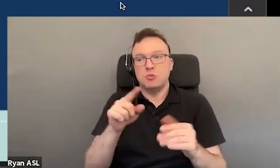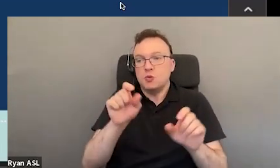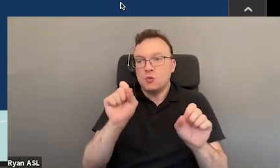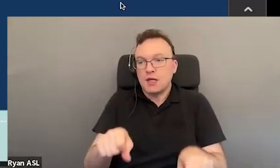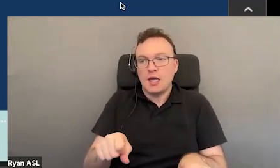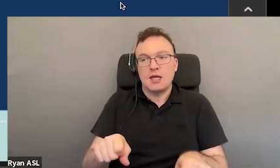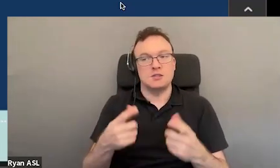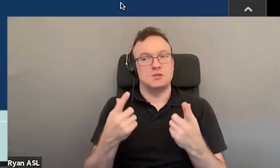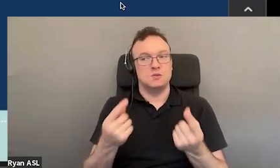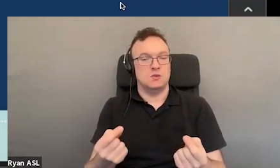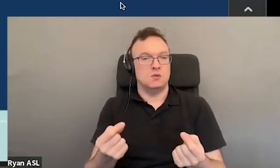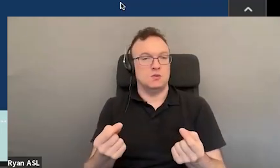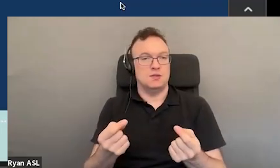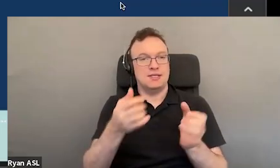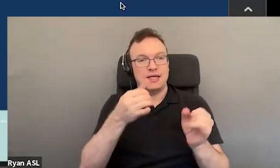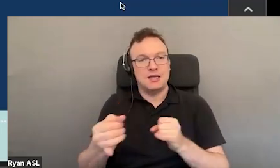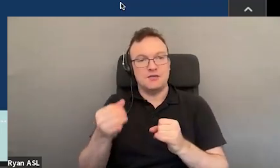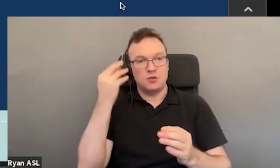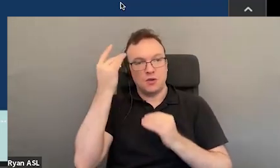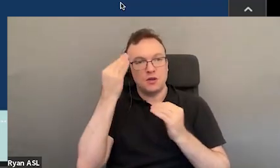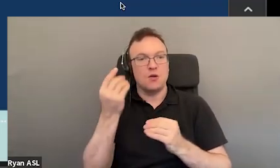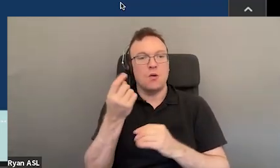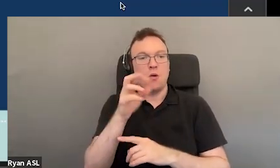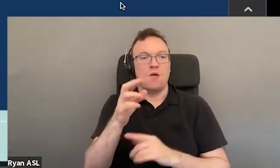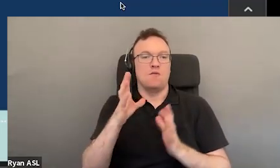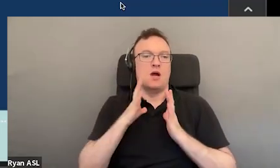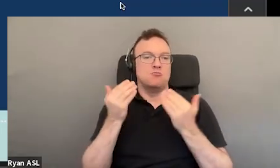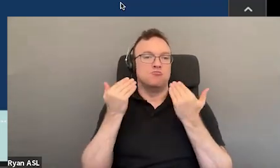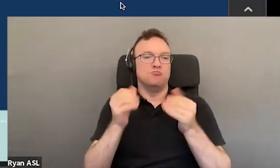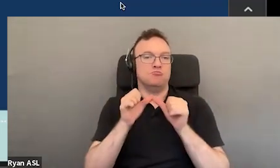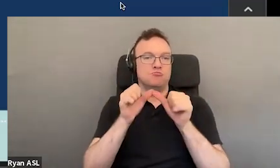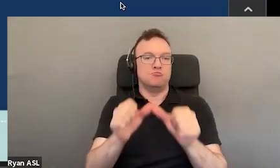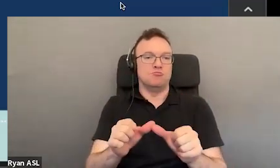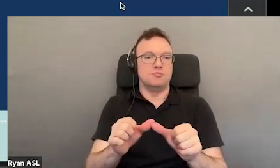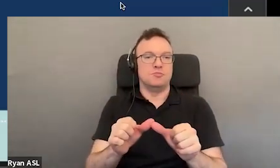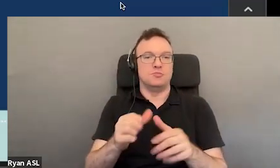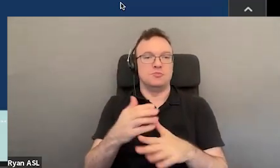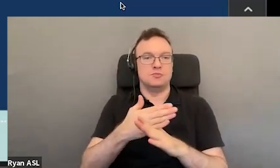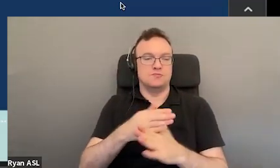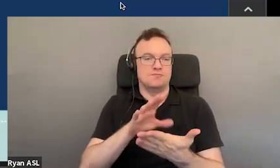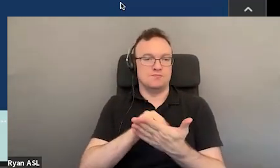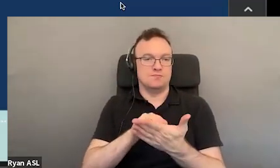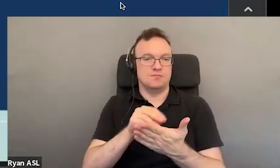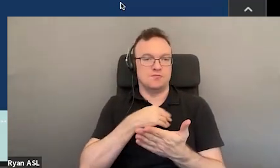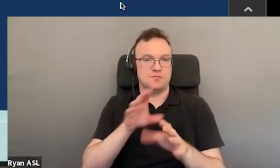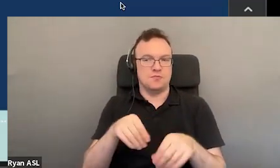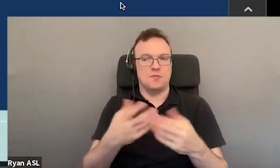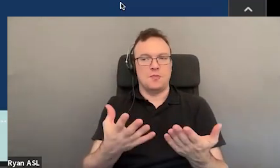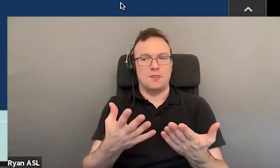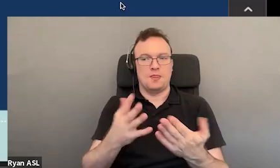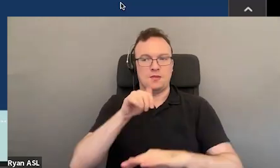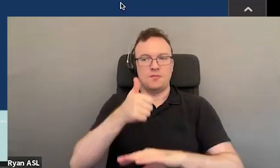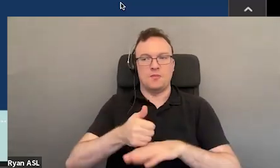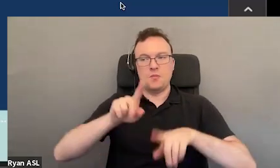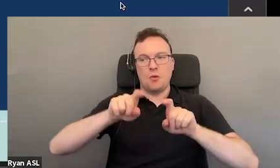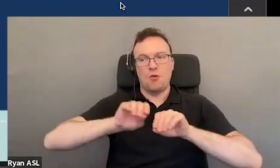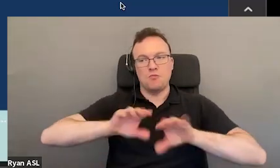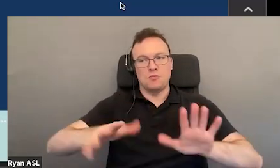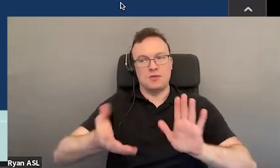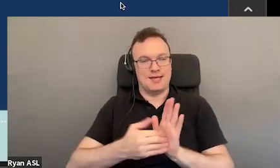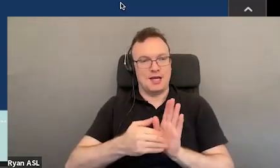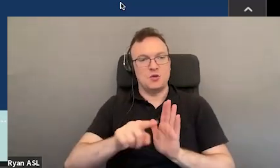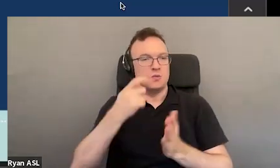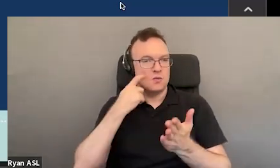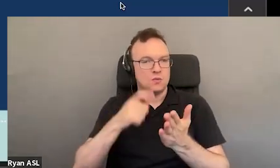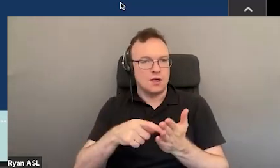be absolutely individual reflection, or please feel free to continue that shared learning. So I'm just going to launch the poll again. You will